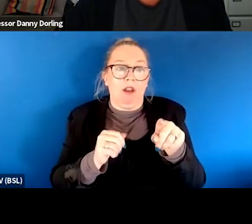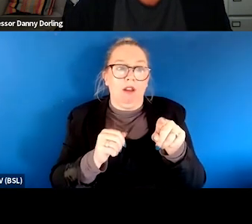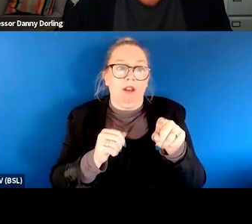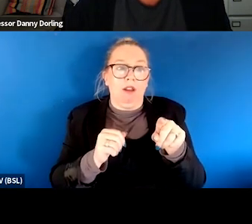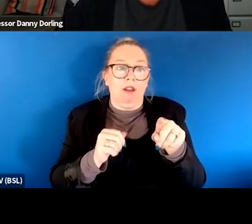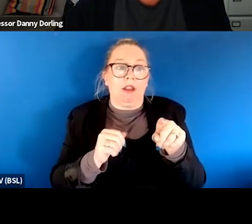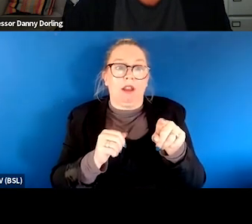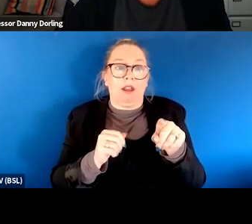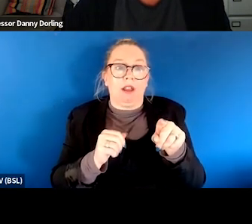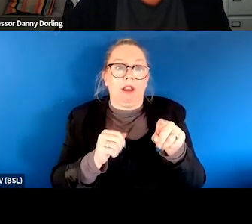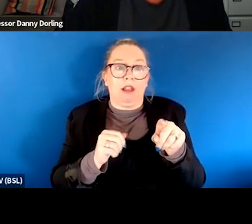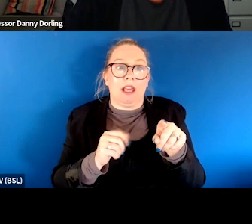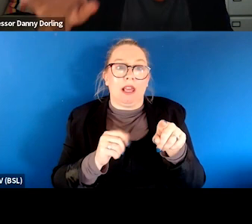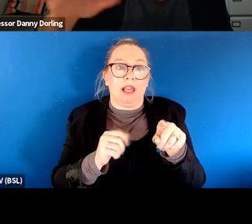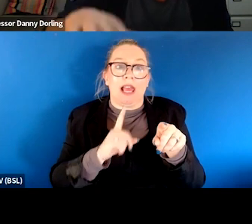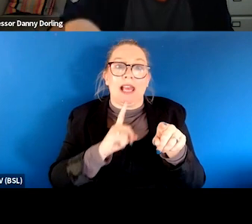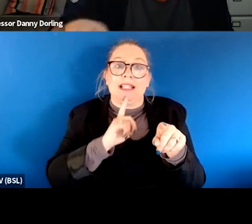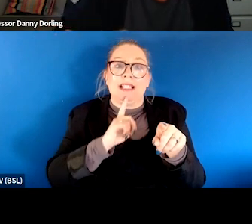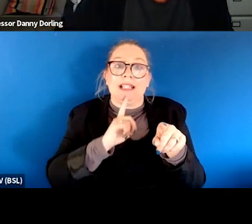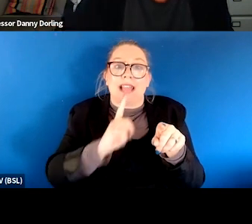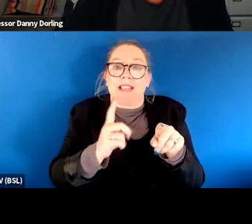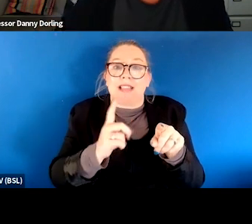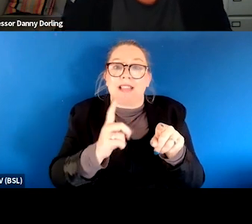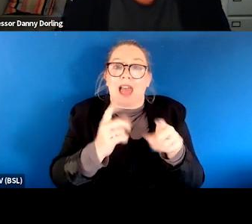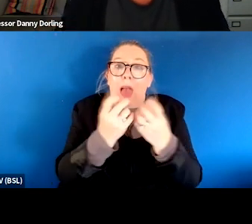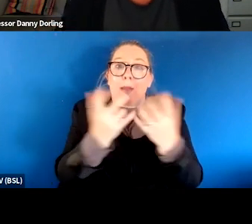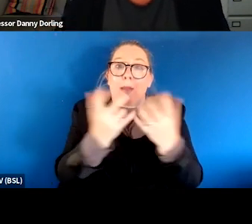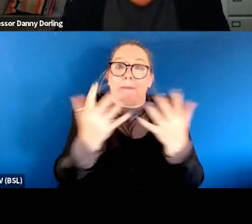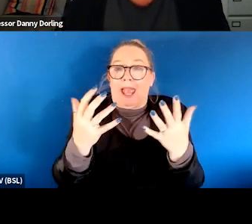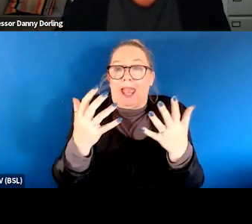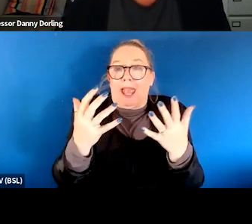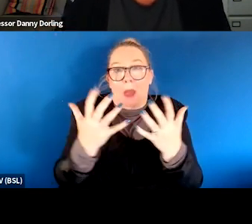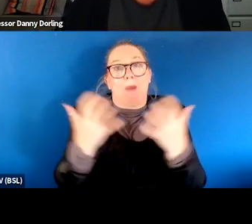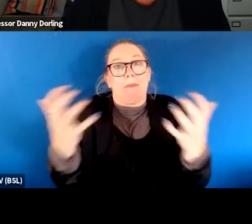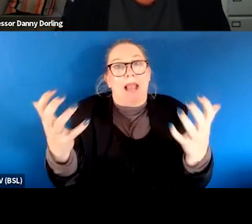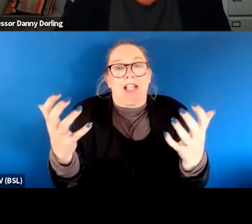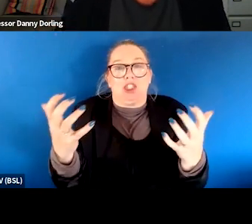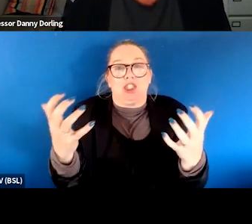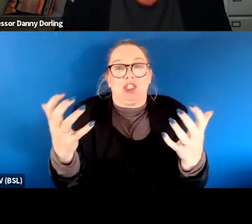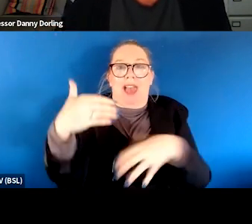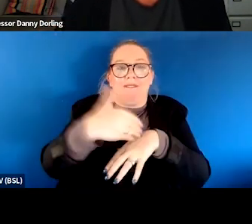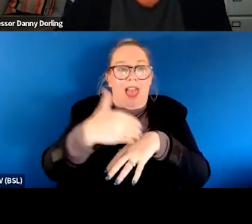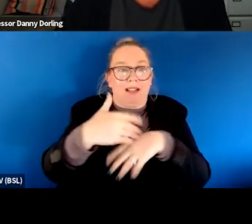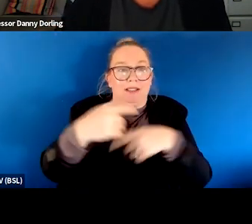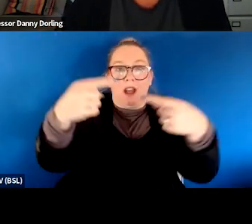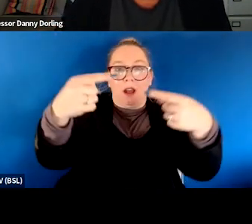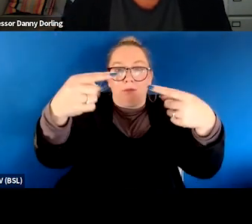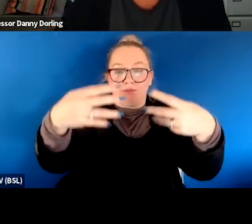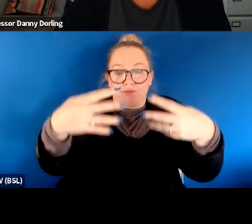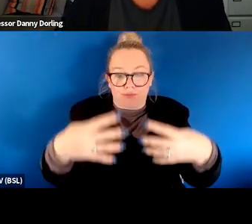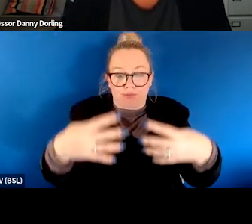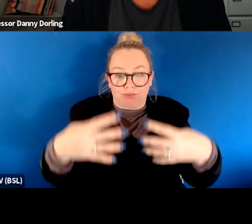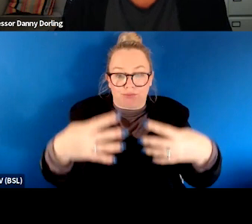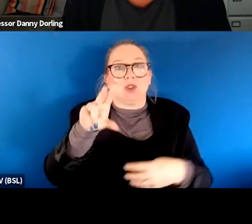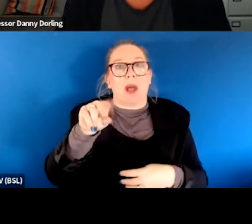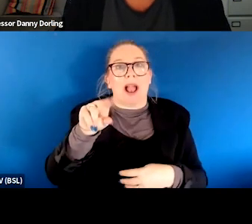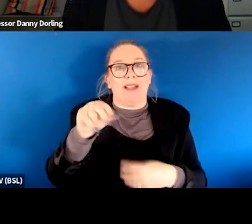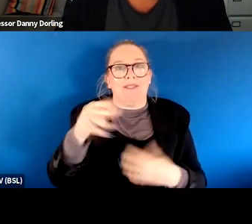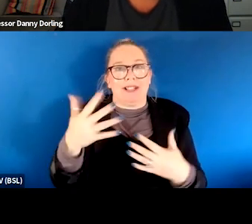world population affected. And now COVID-19 drops down to 12th place. And of course,